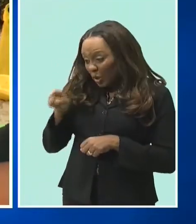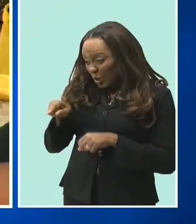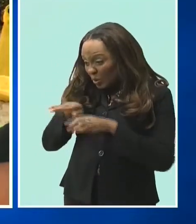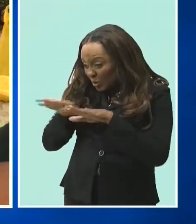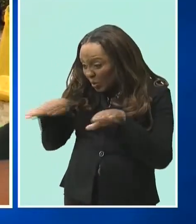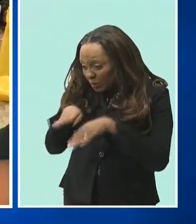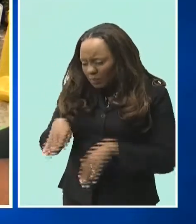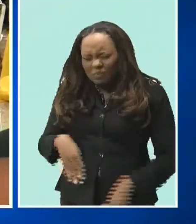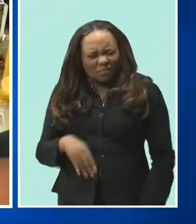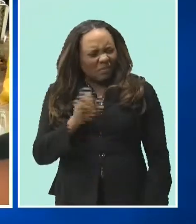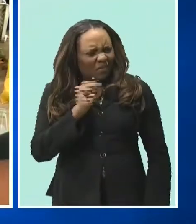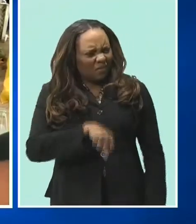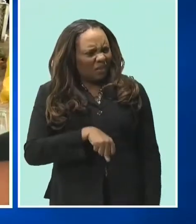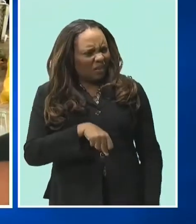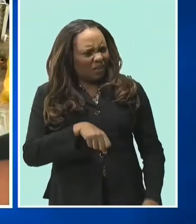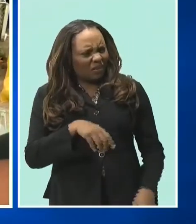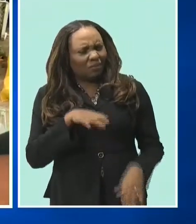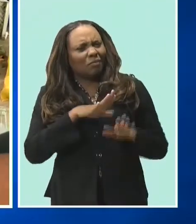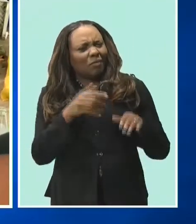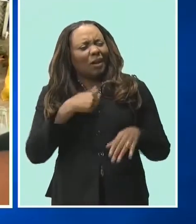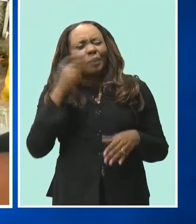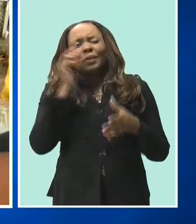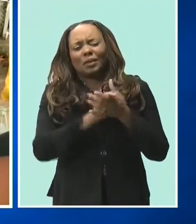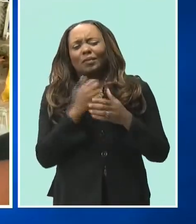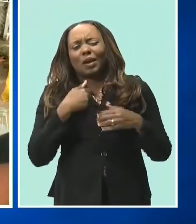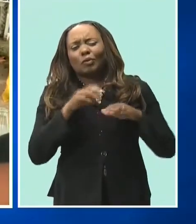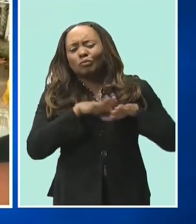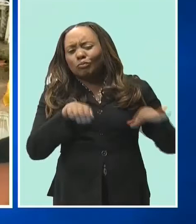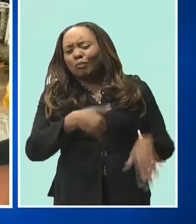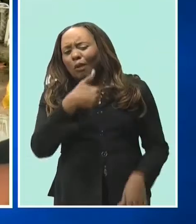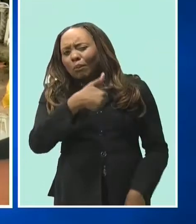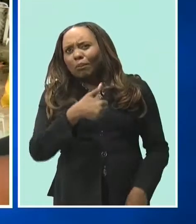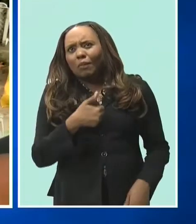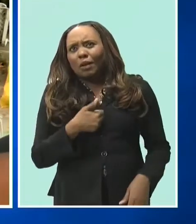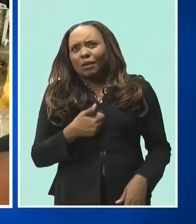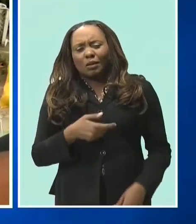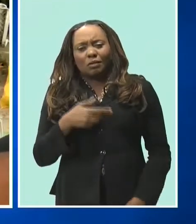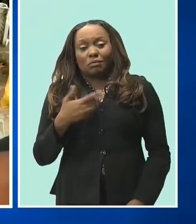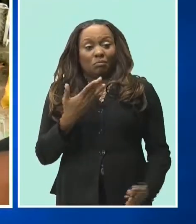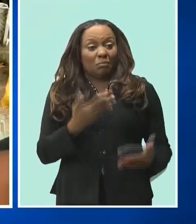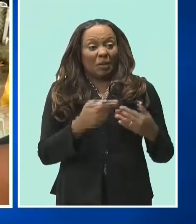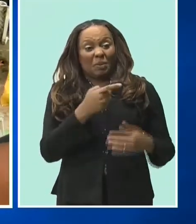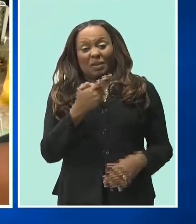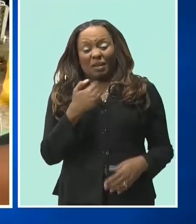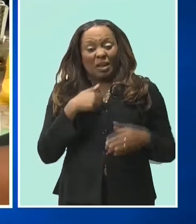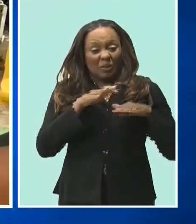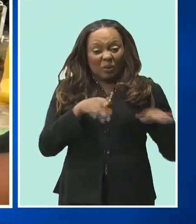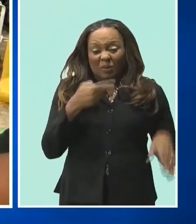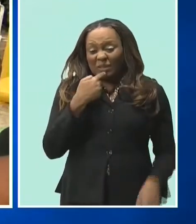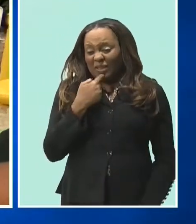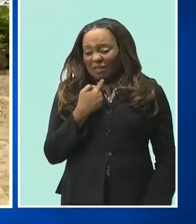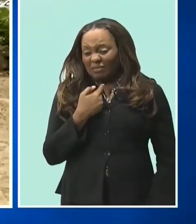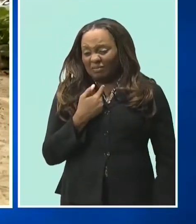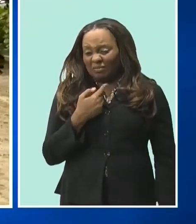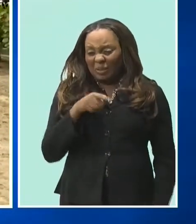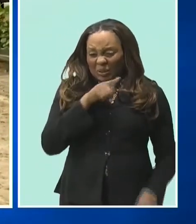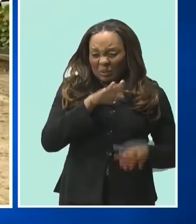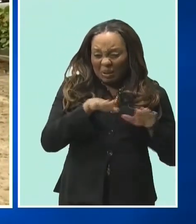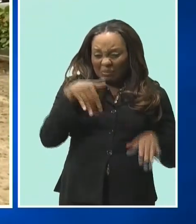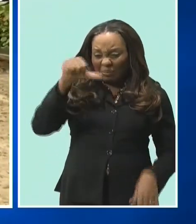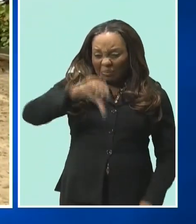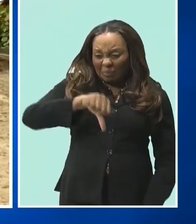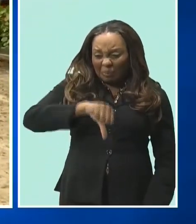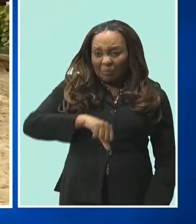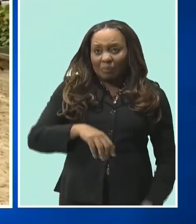very well. Or as well as I believe I can. Because I may swim and then you may tell me baby he can't swim too good. What